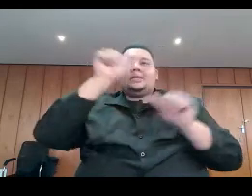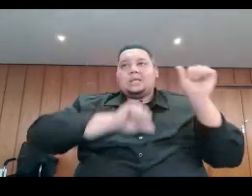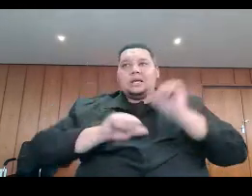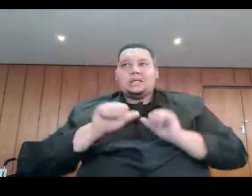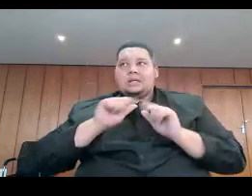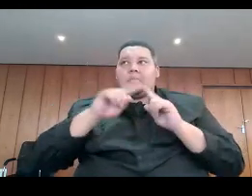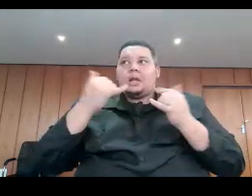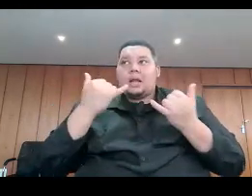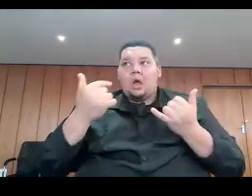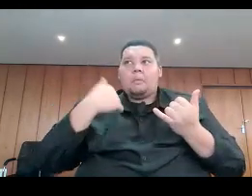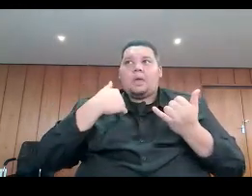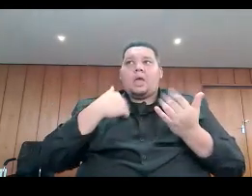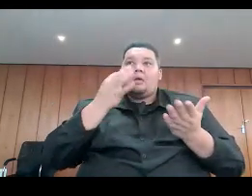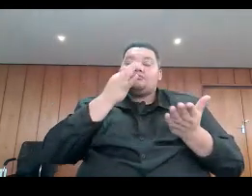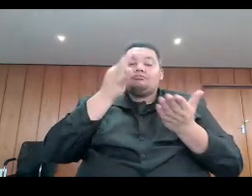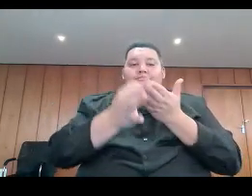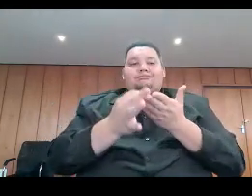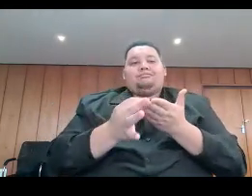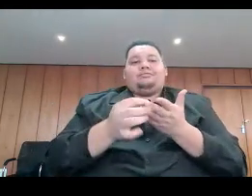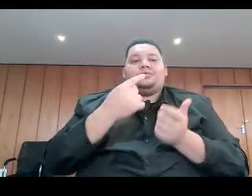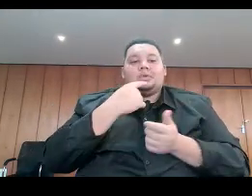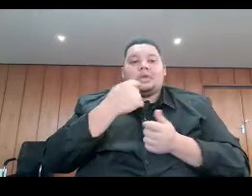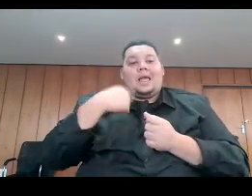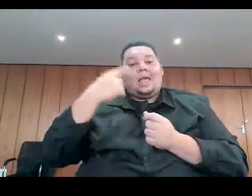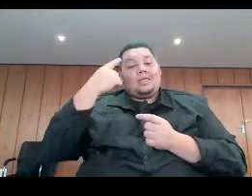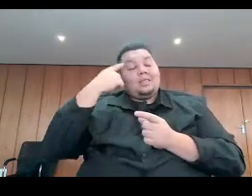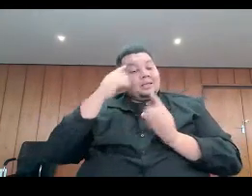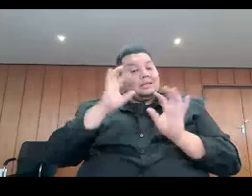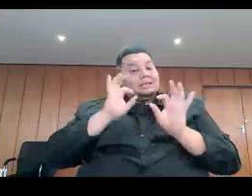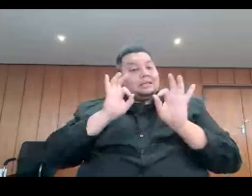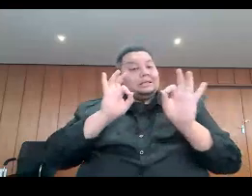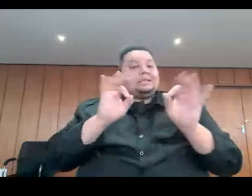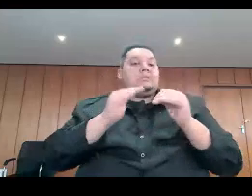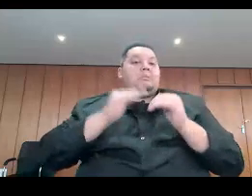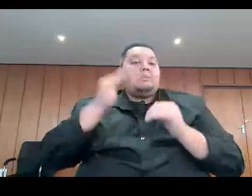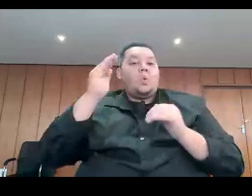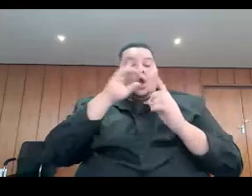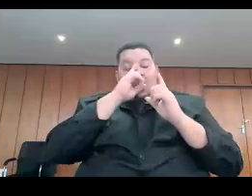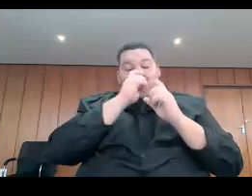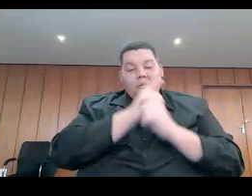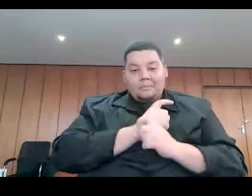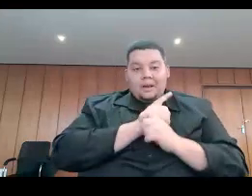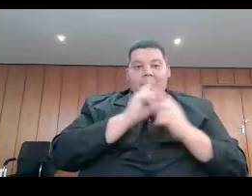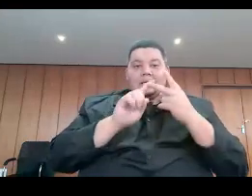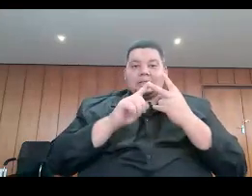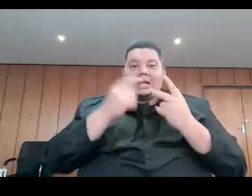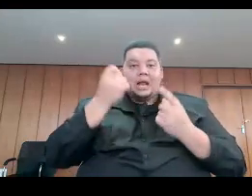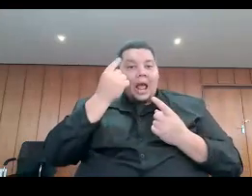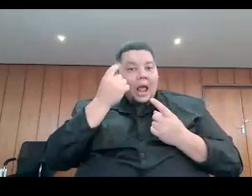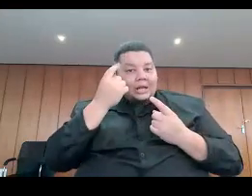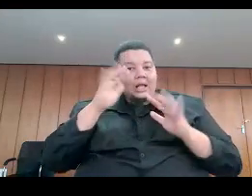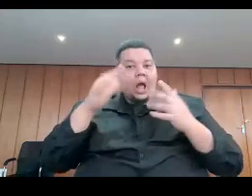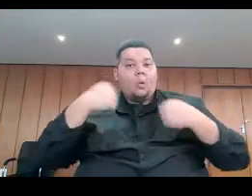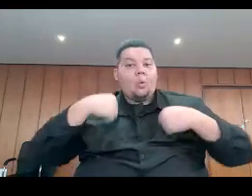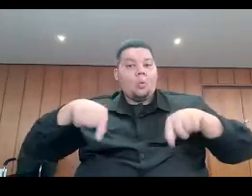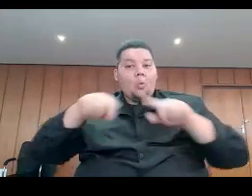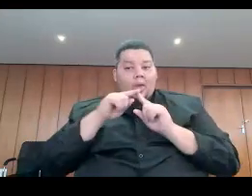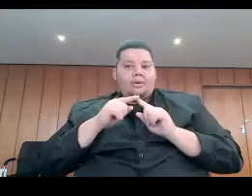my provocation. I think this kind of much more complex understanding of how we go